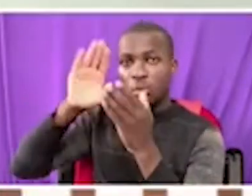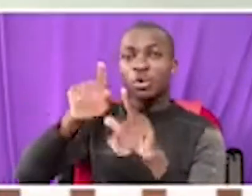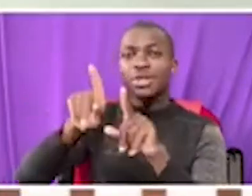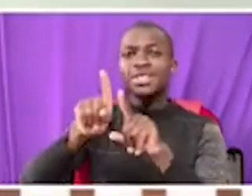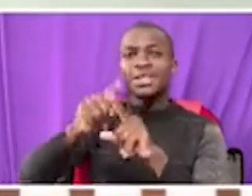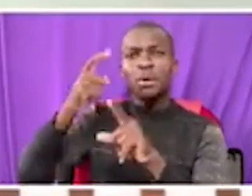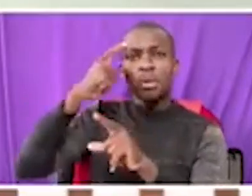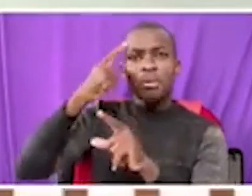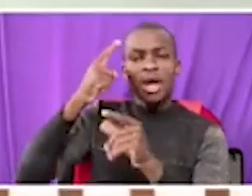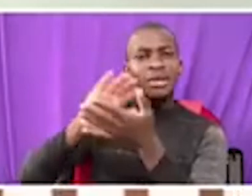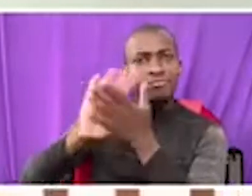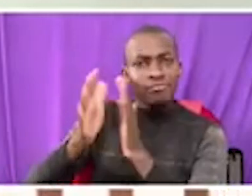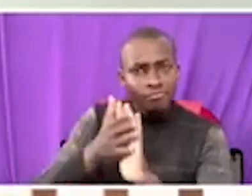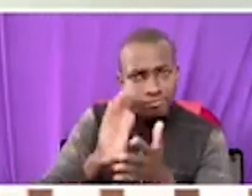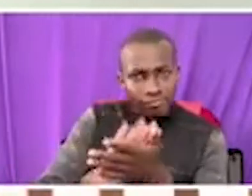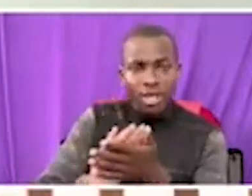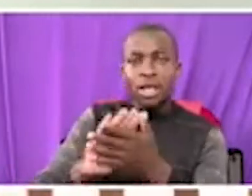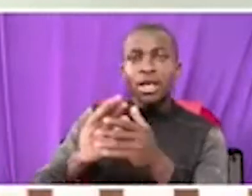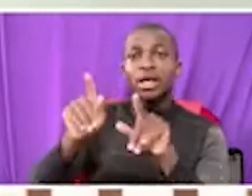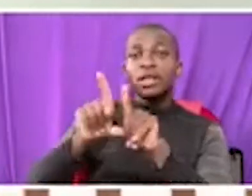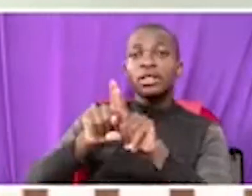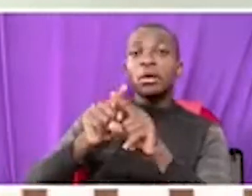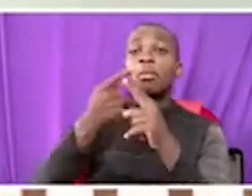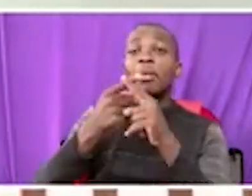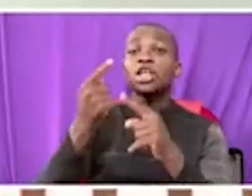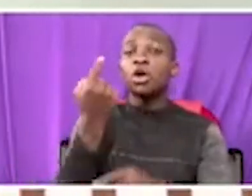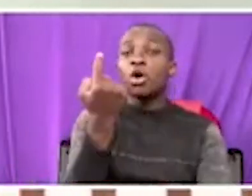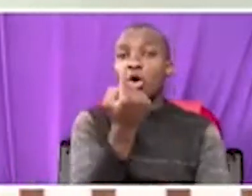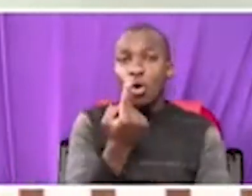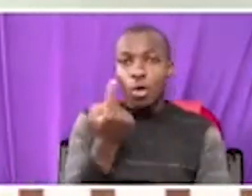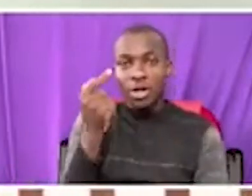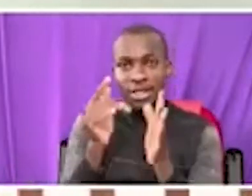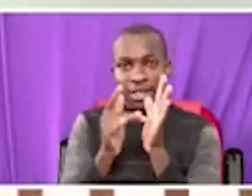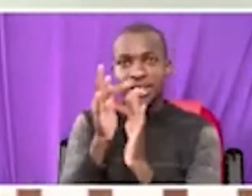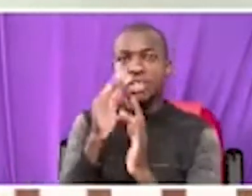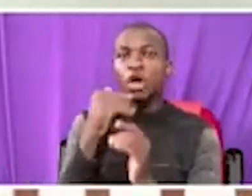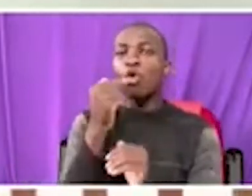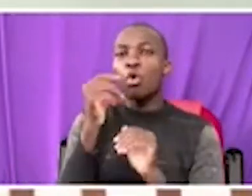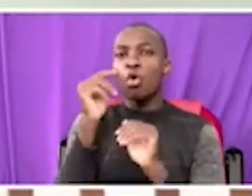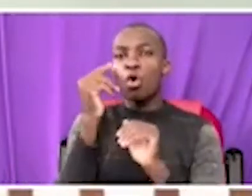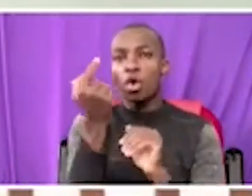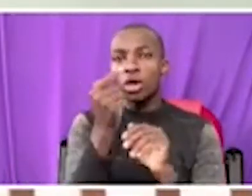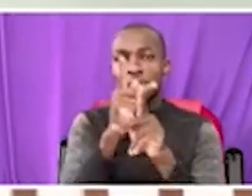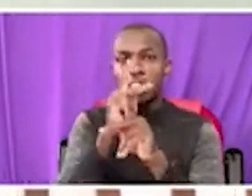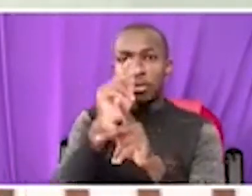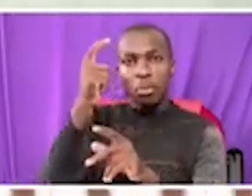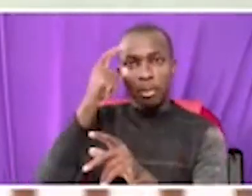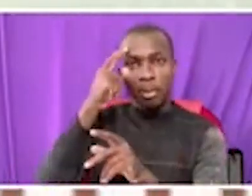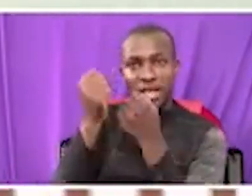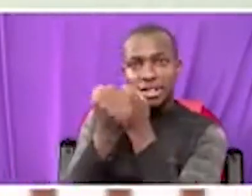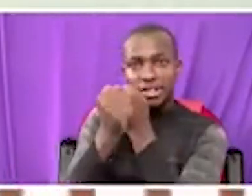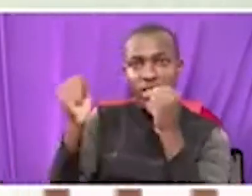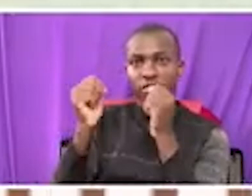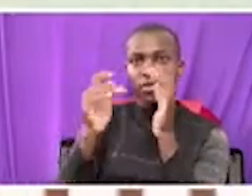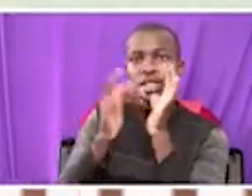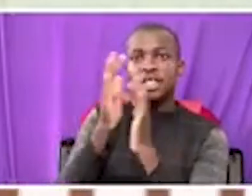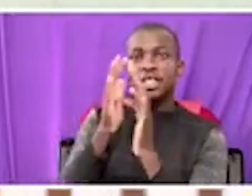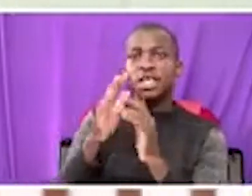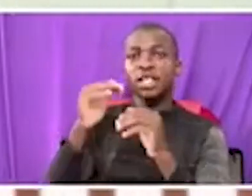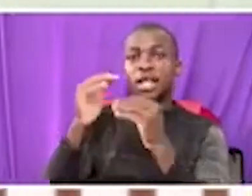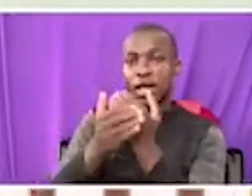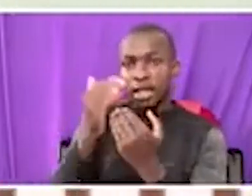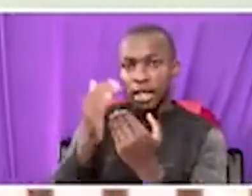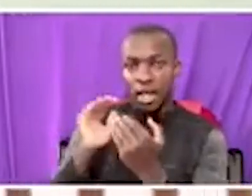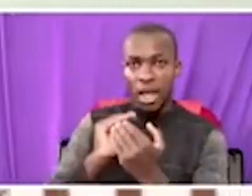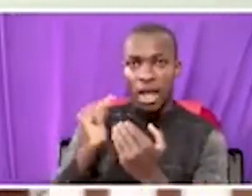minds. Pastors do lose their mind. But only Jesus will keep your mind stable. And Jesus will fix our brokenness by